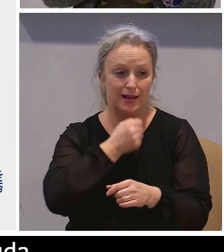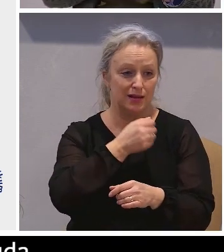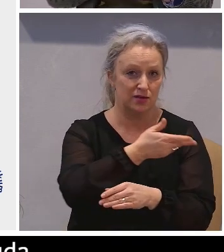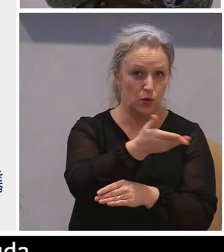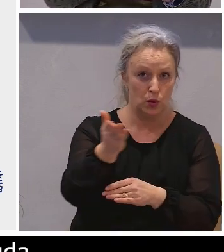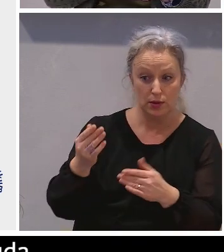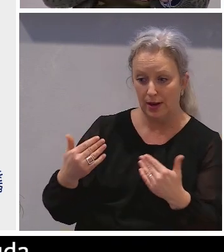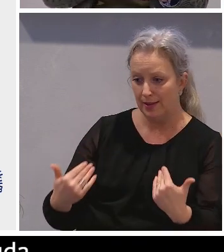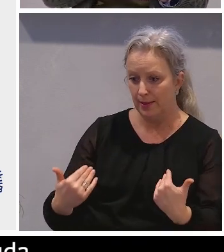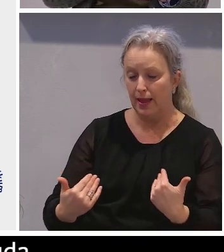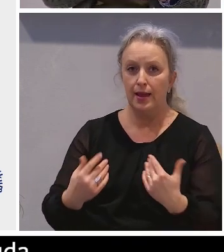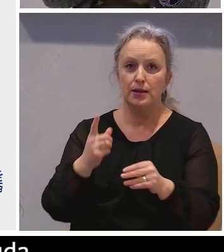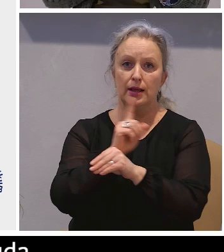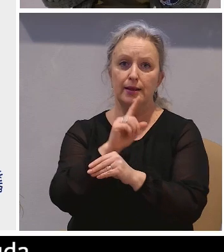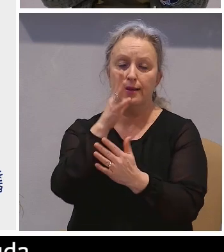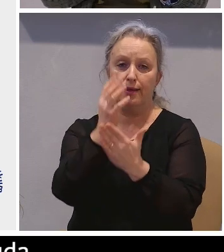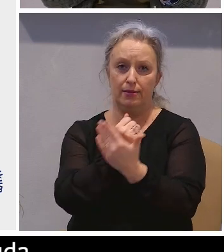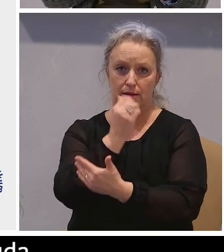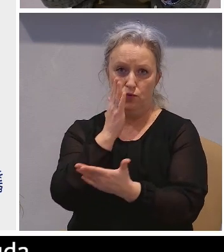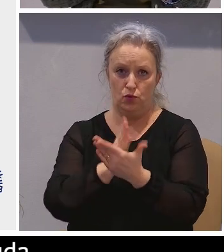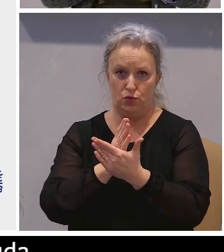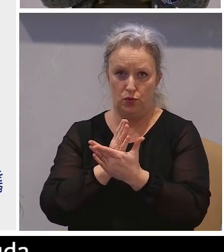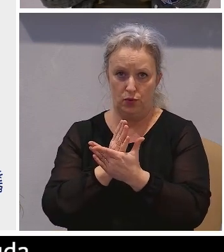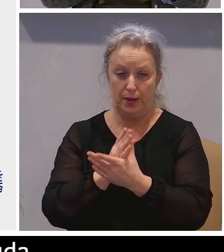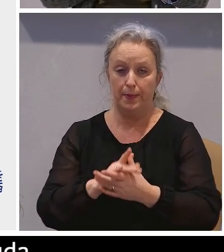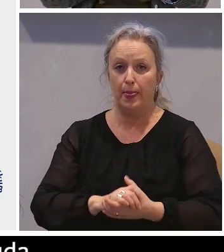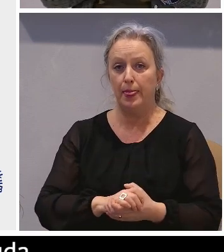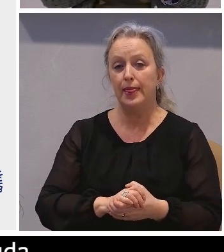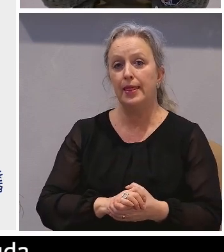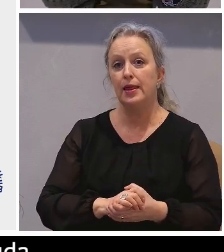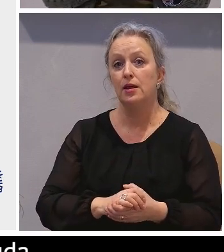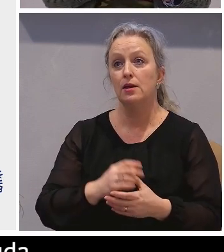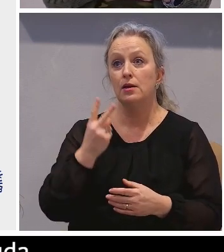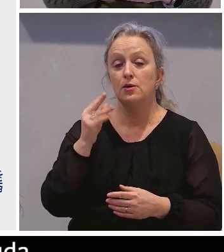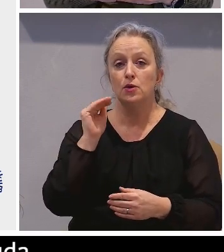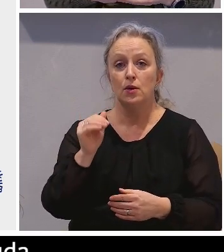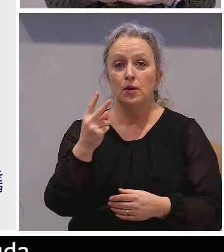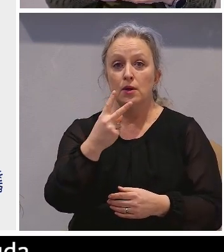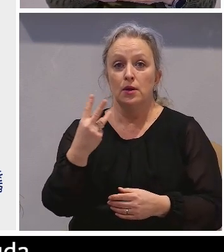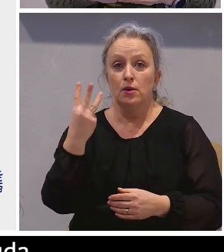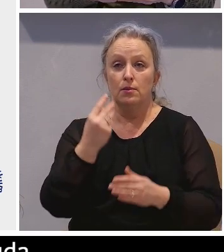Currently, there is treatment available to all children and adults alike.